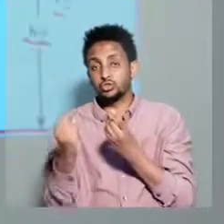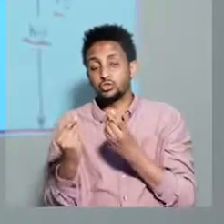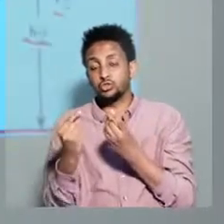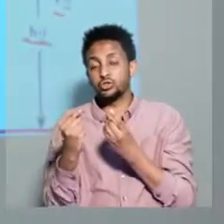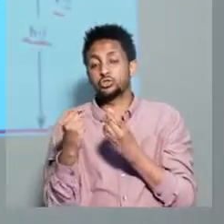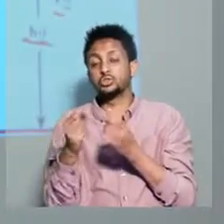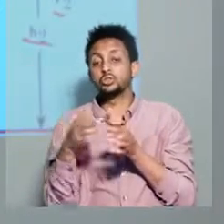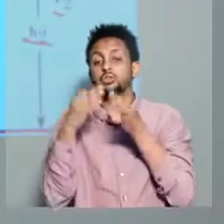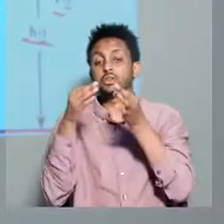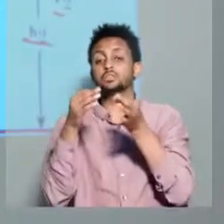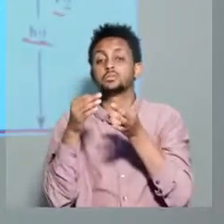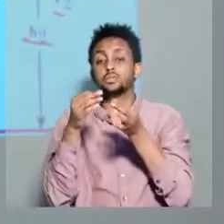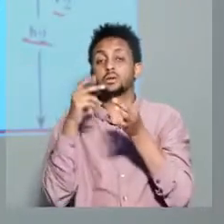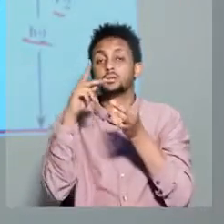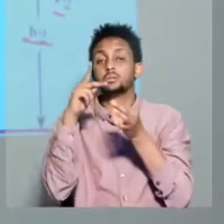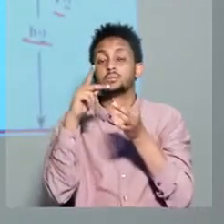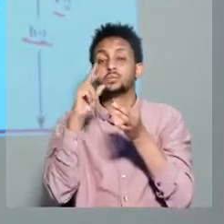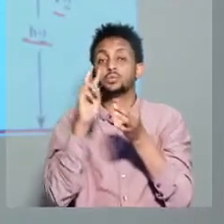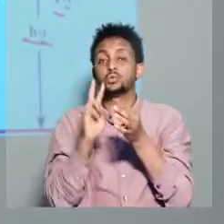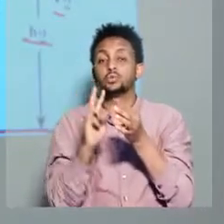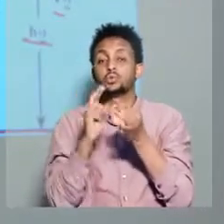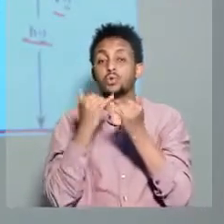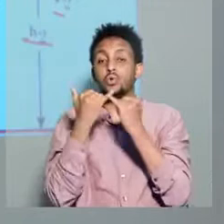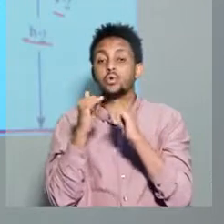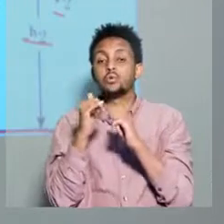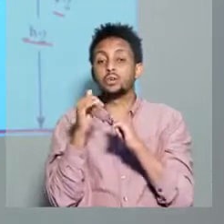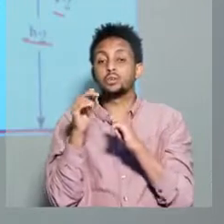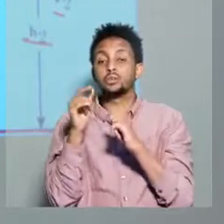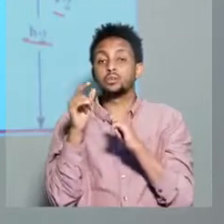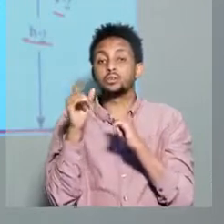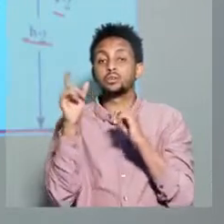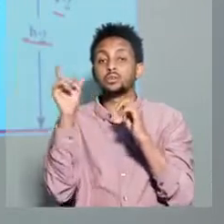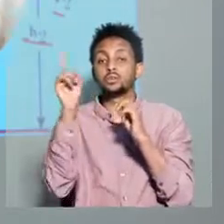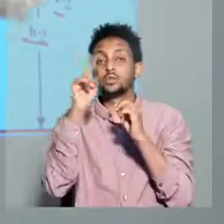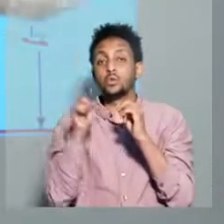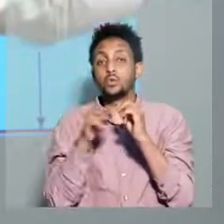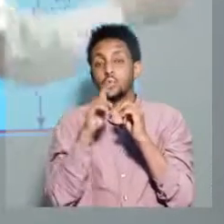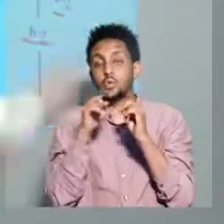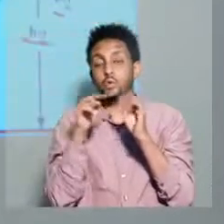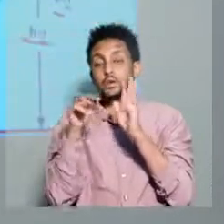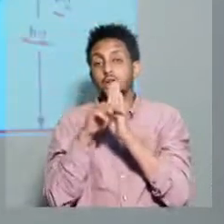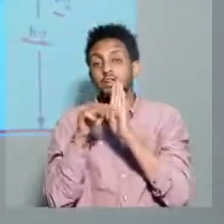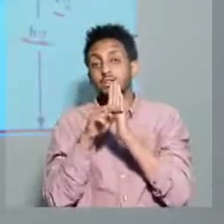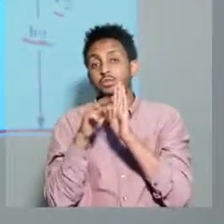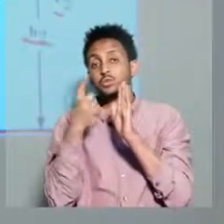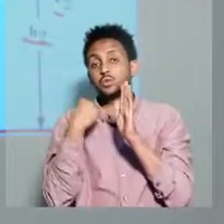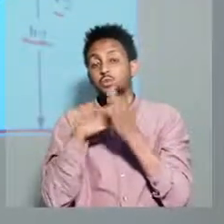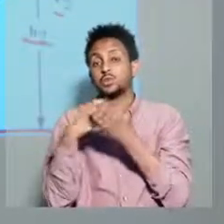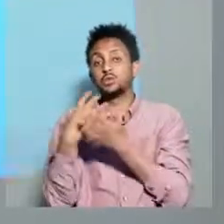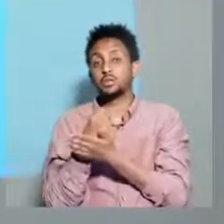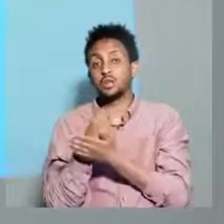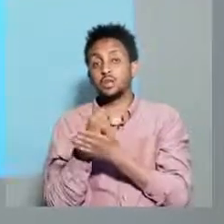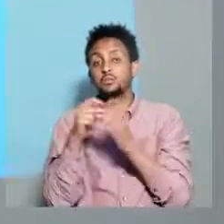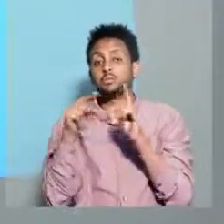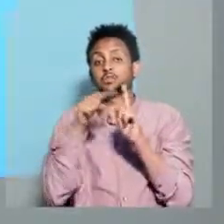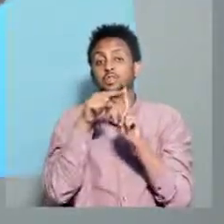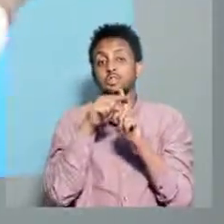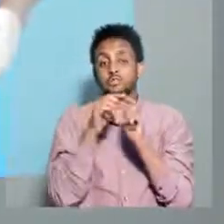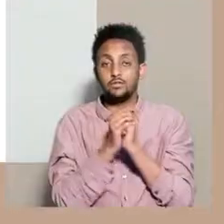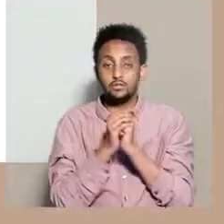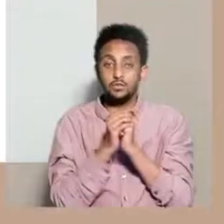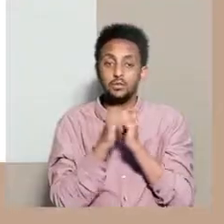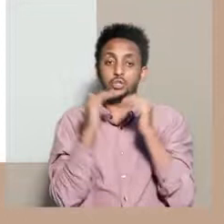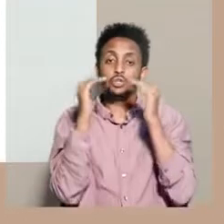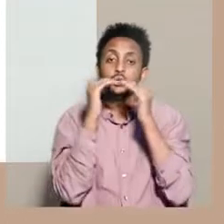it, this pressure 2 over rho, this is negative, so that when you take it here, it will be positive,